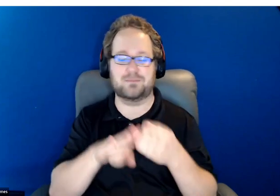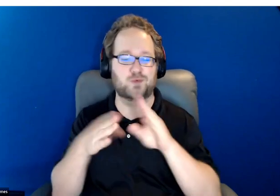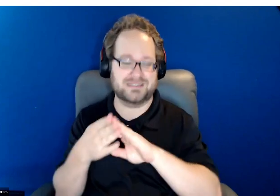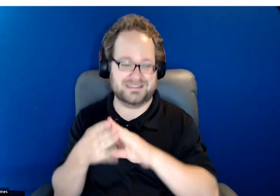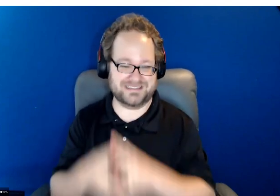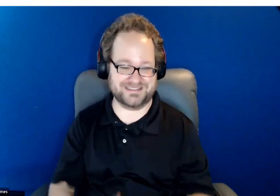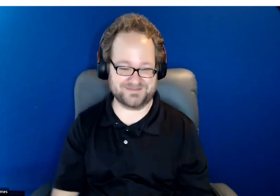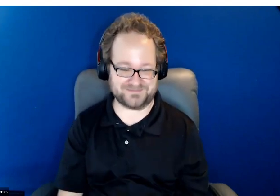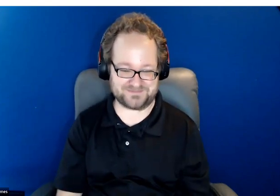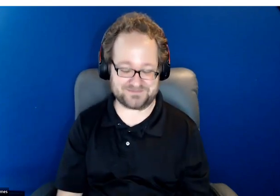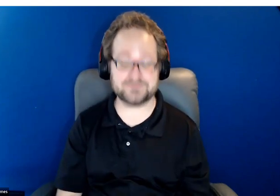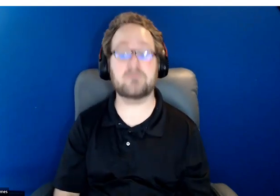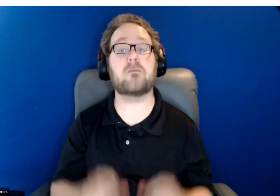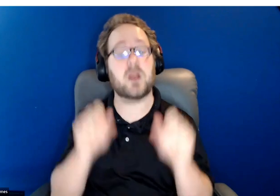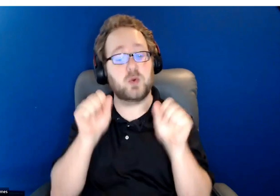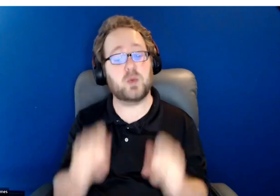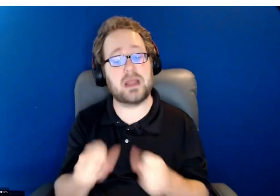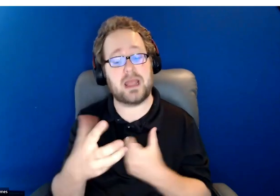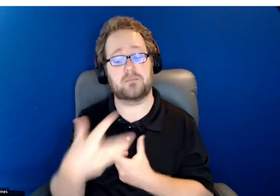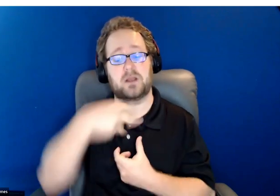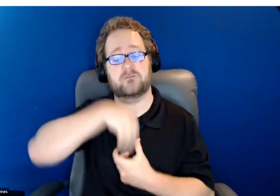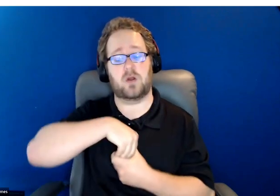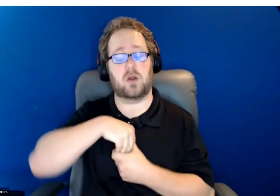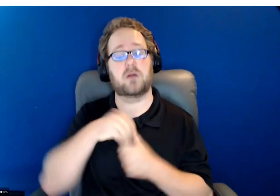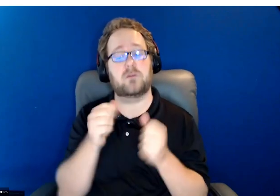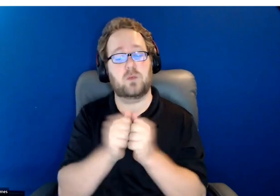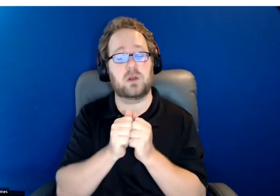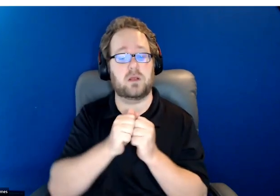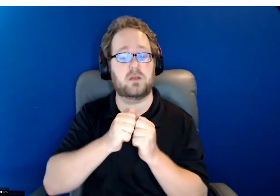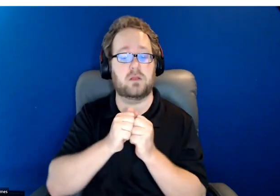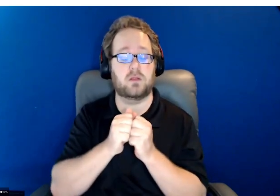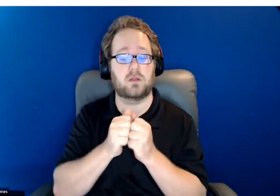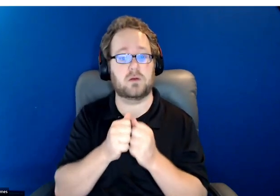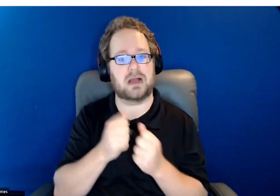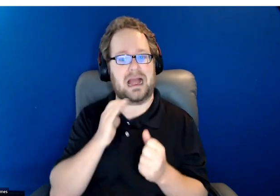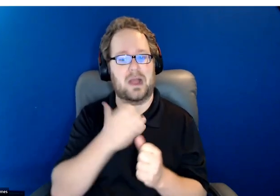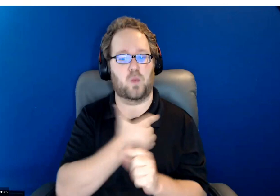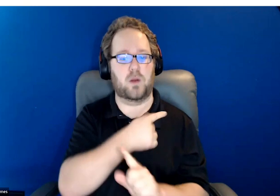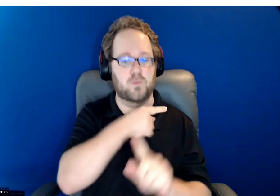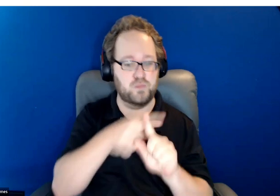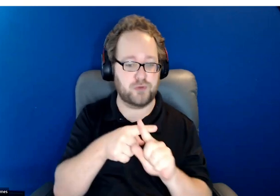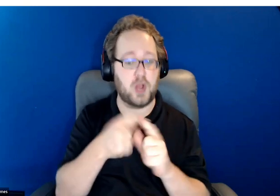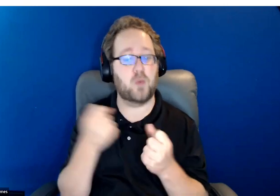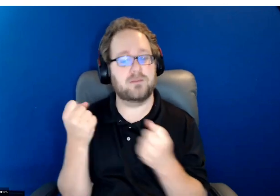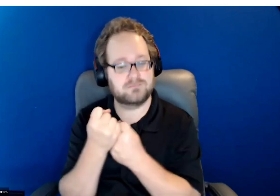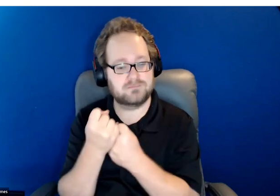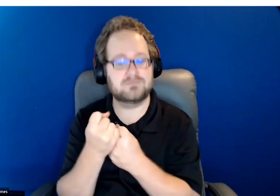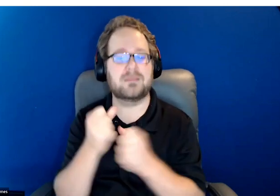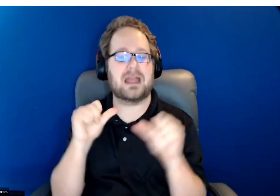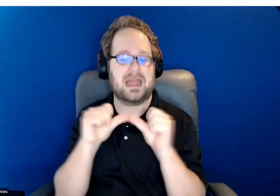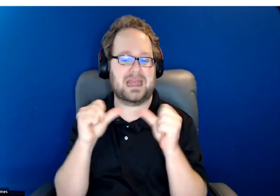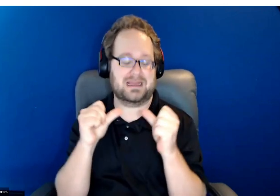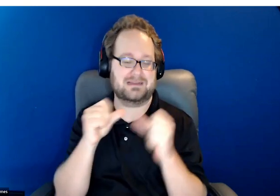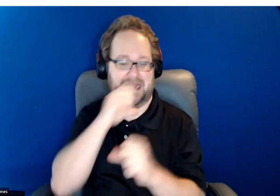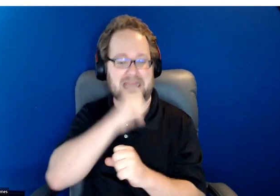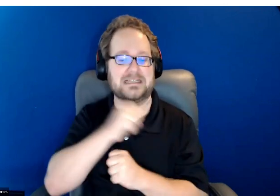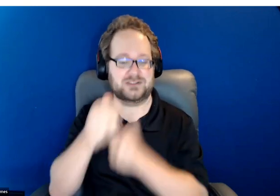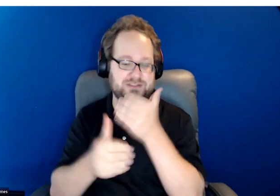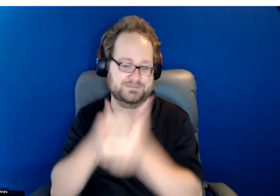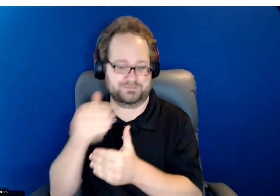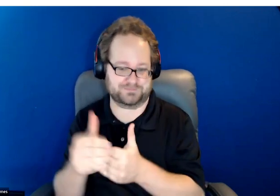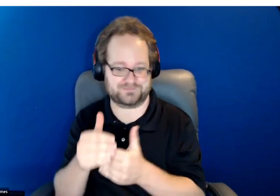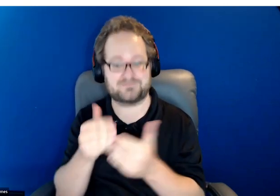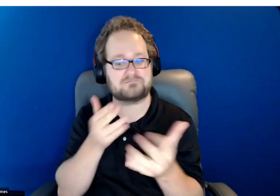with us, part of the pro-aging dialogue. So we want you to consider